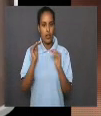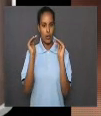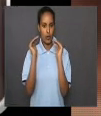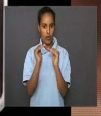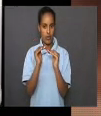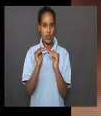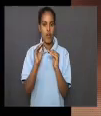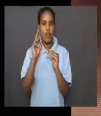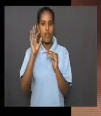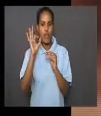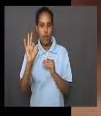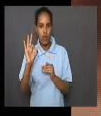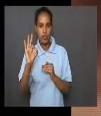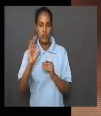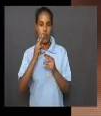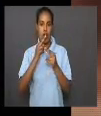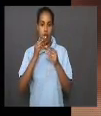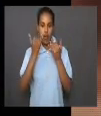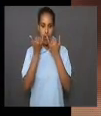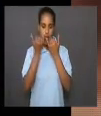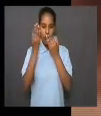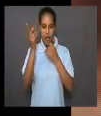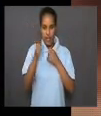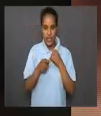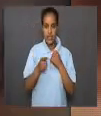equals force over area.